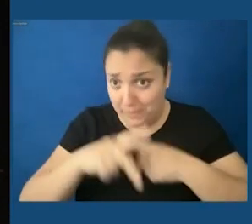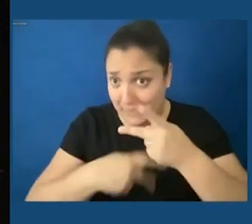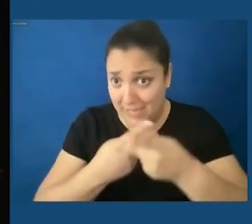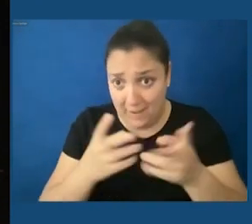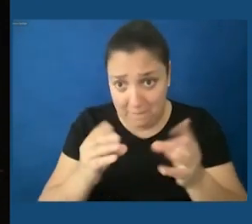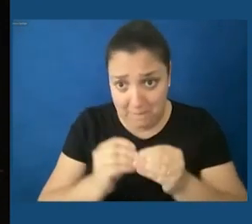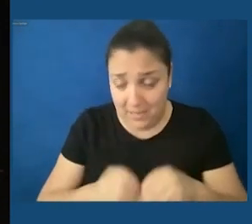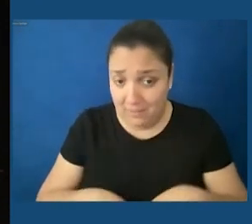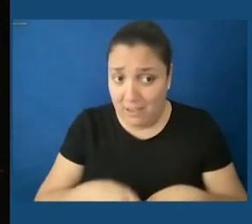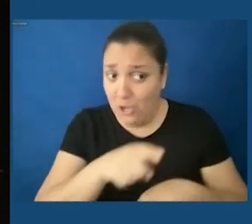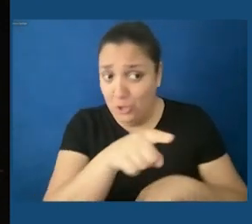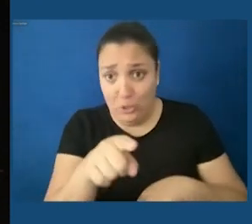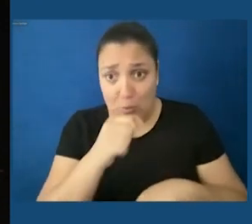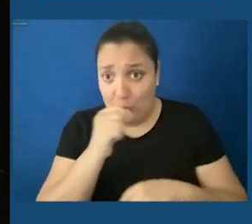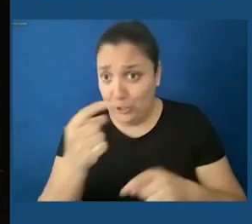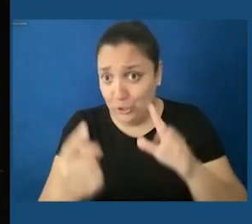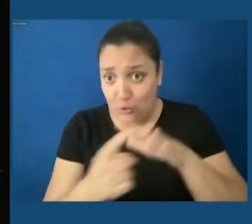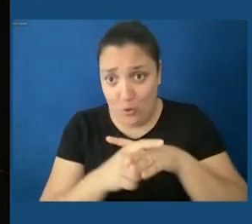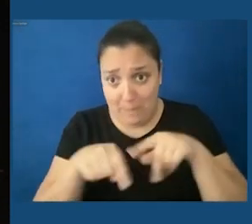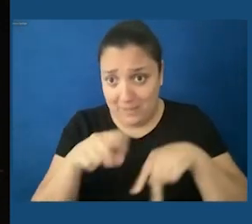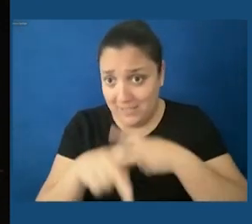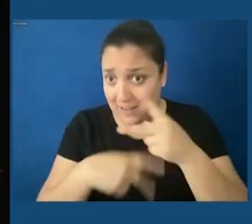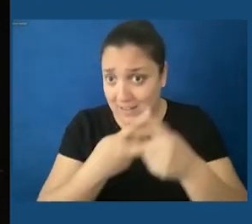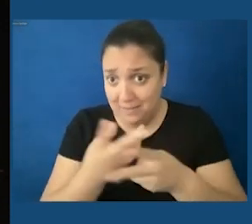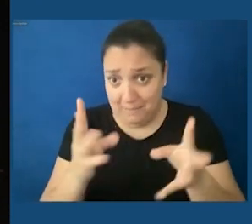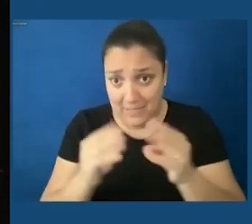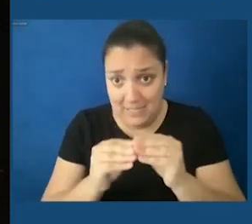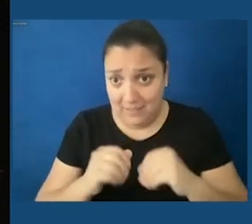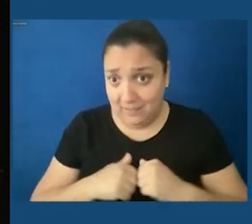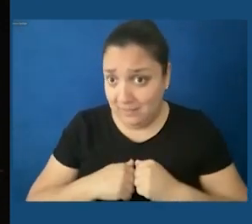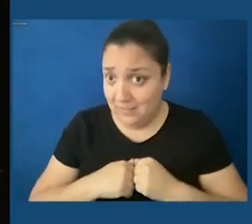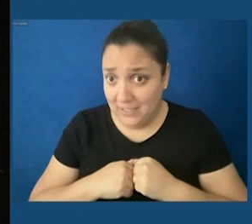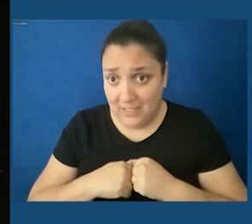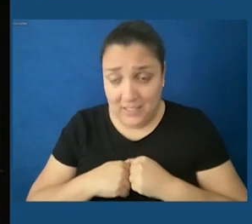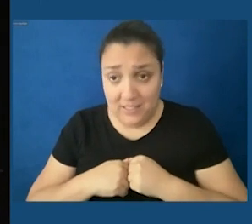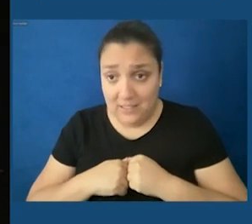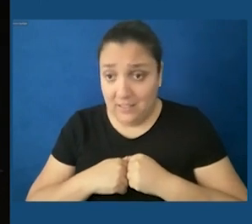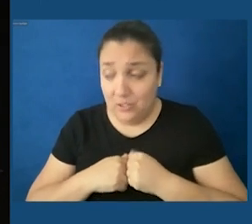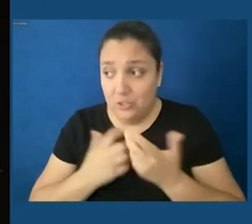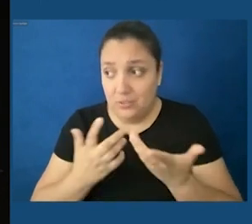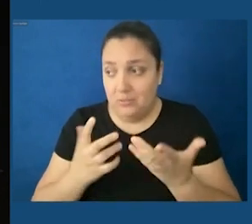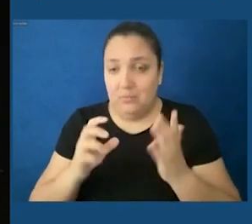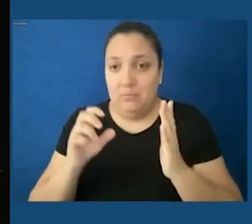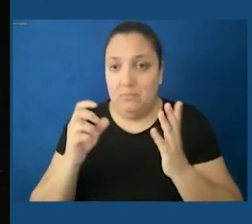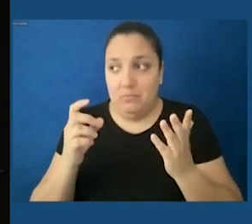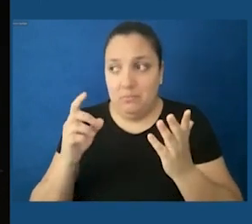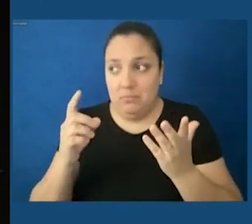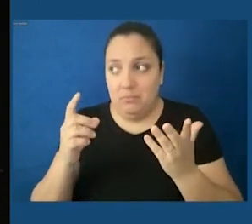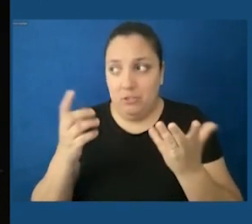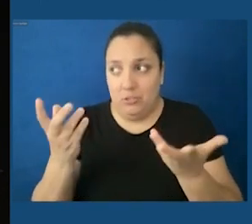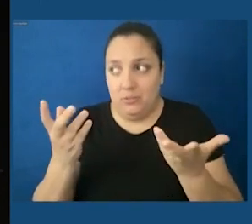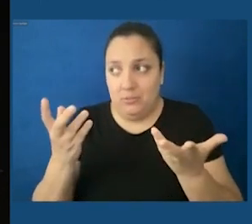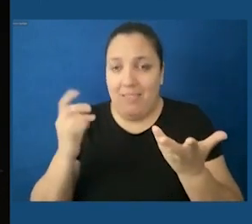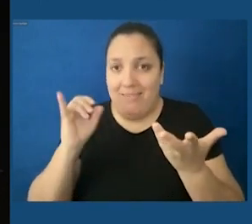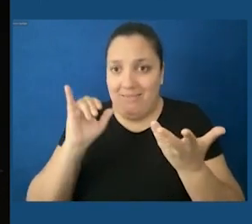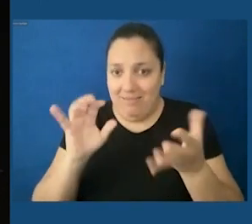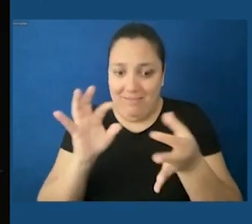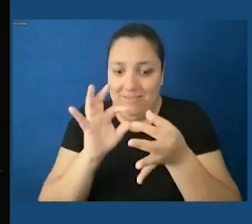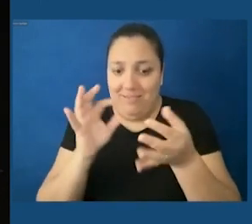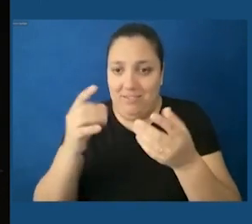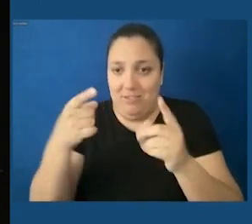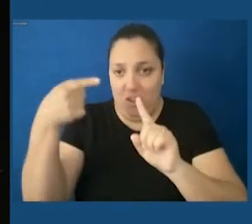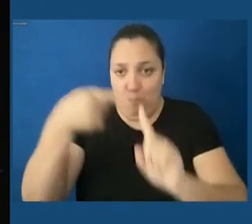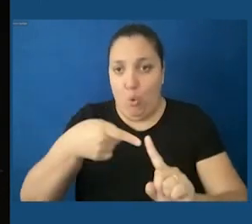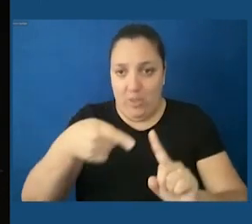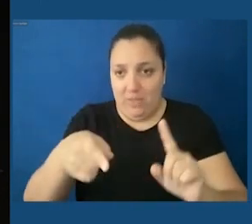showing up today for a meeting like this with just the statement that makes. So given the fine